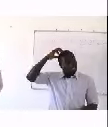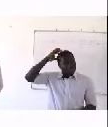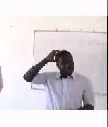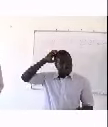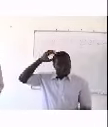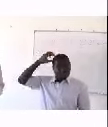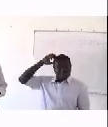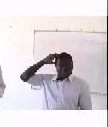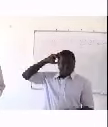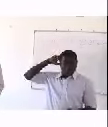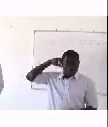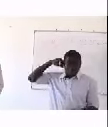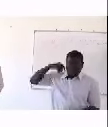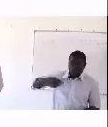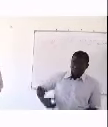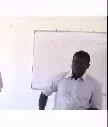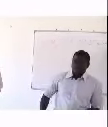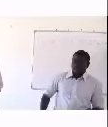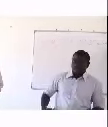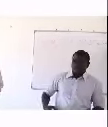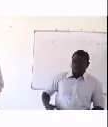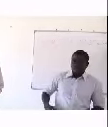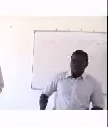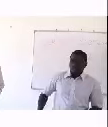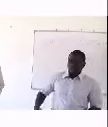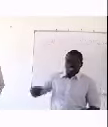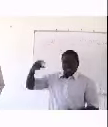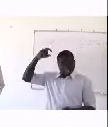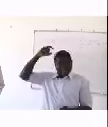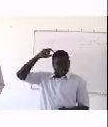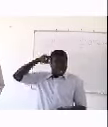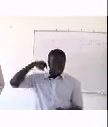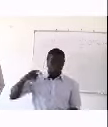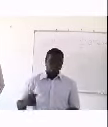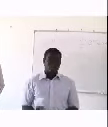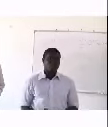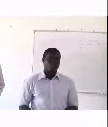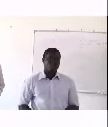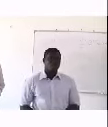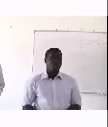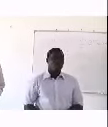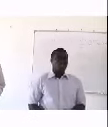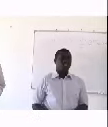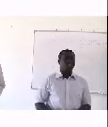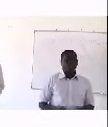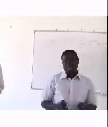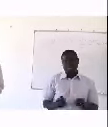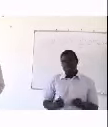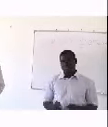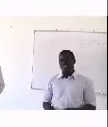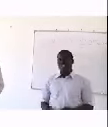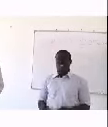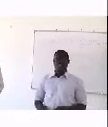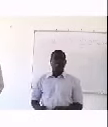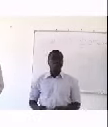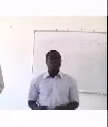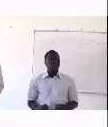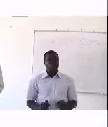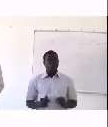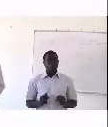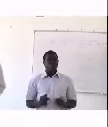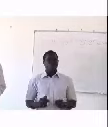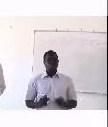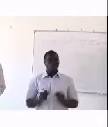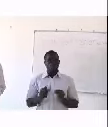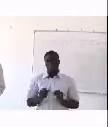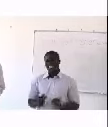brain to the spinal cord. And, you know, these are the nervous system. And then the endocrine system,